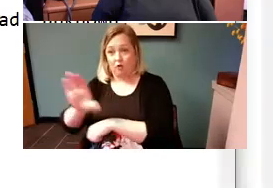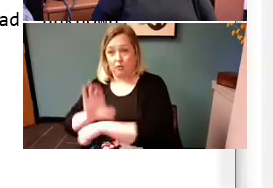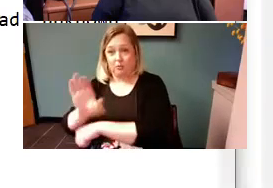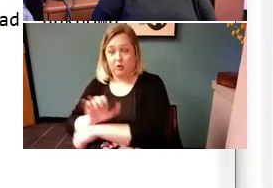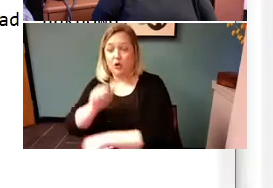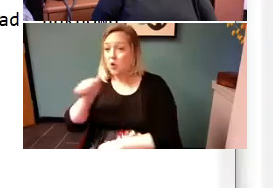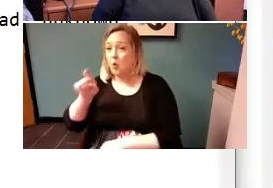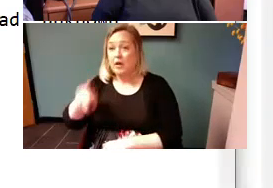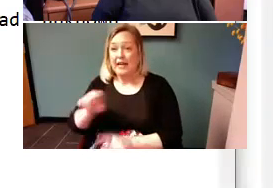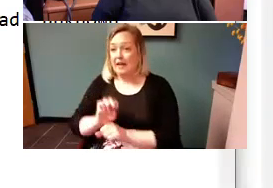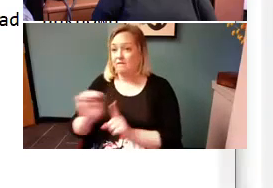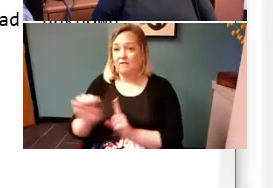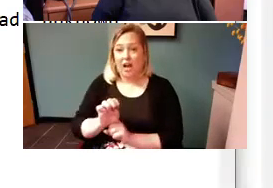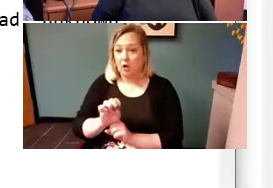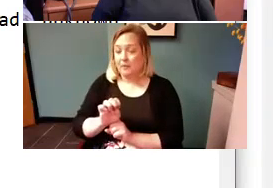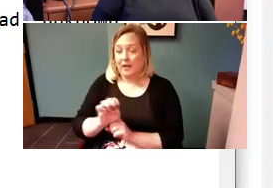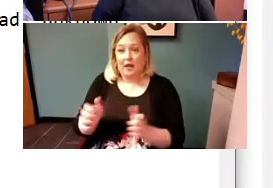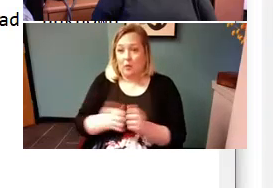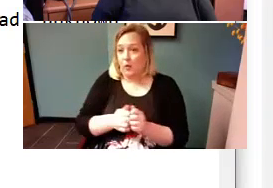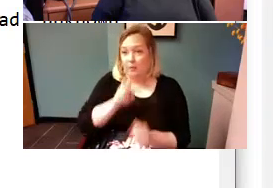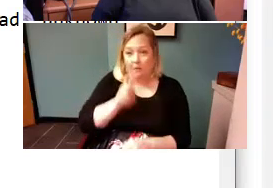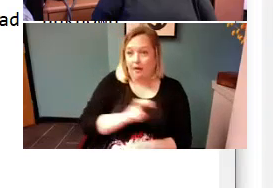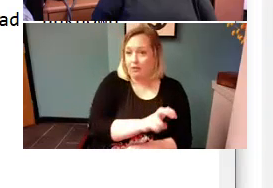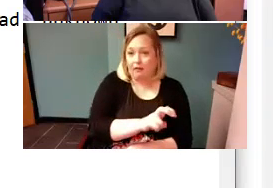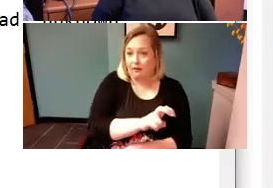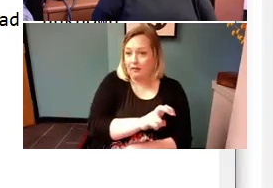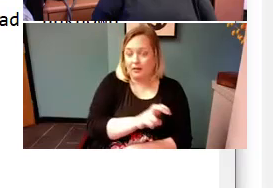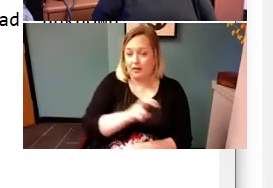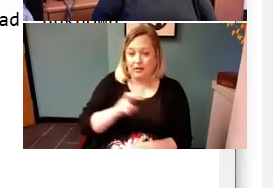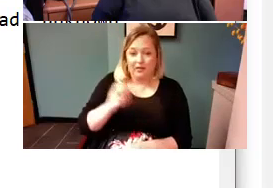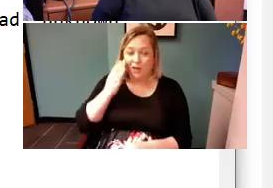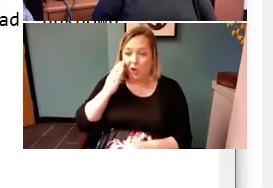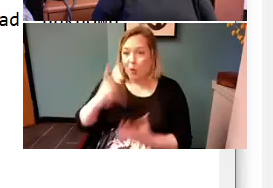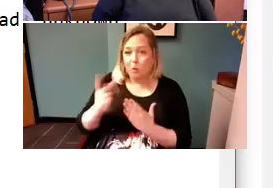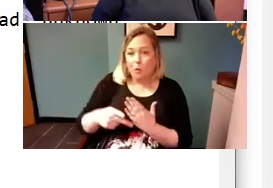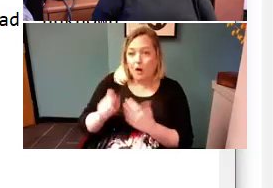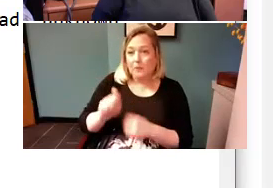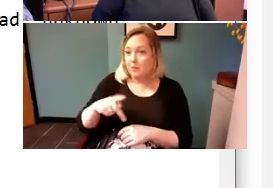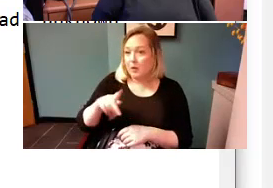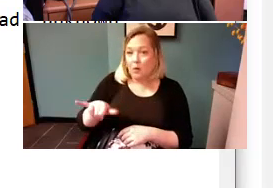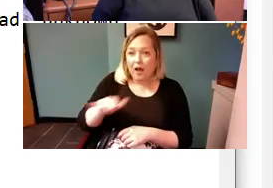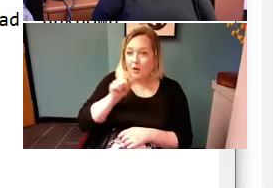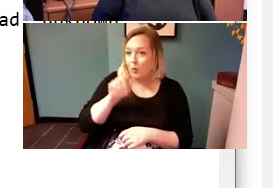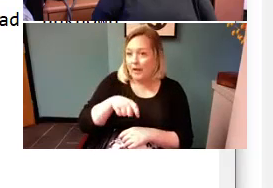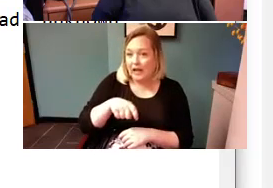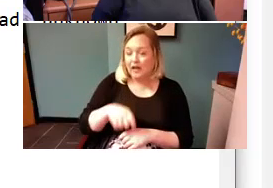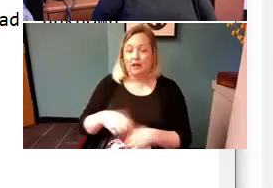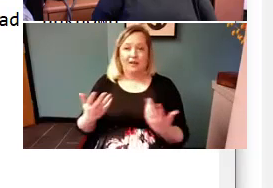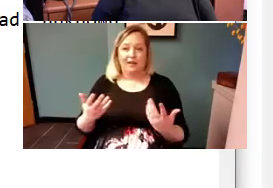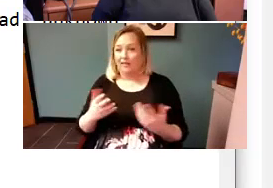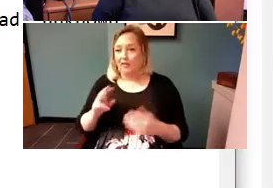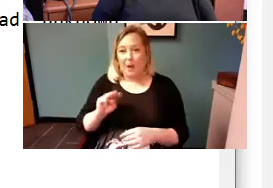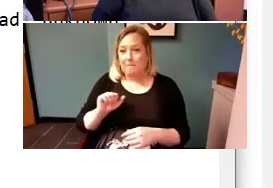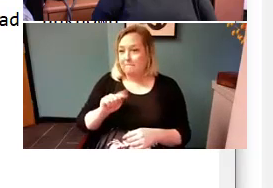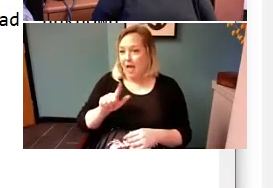for Python space program.py or whatever, or for MATLAB,